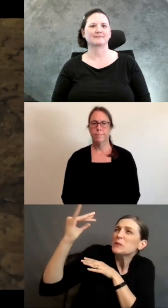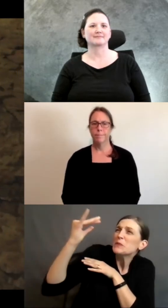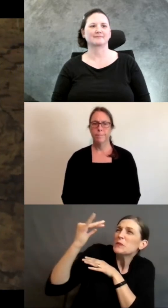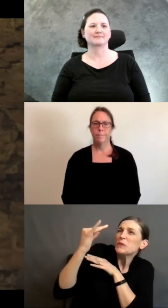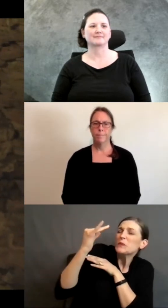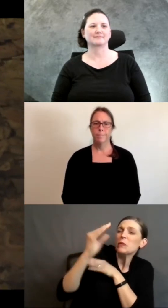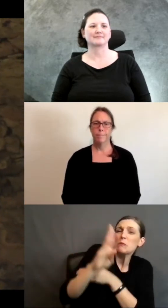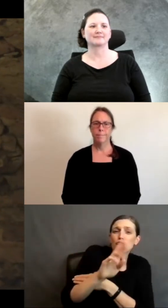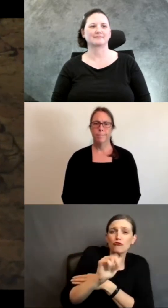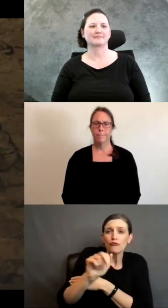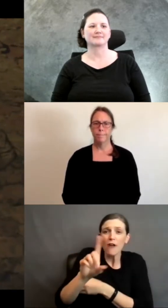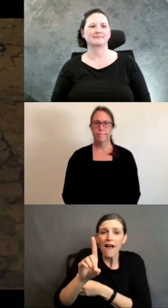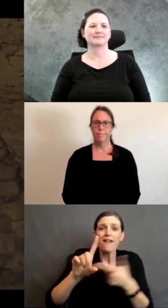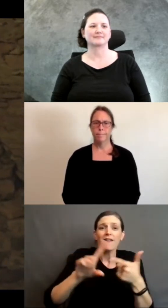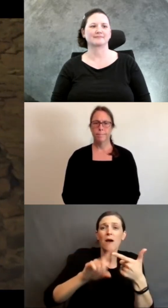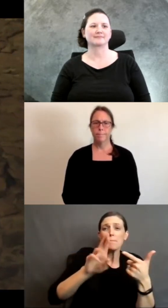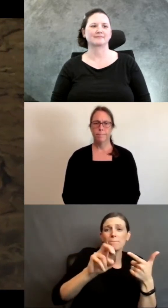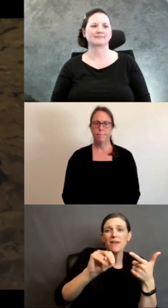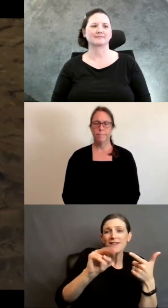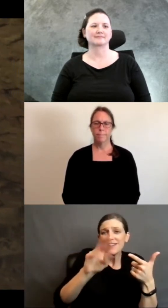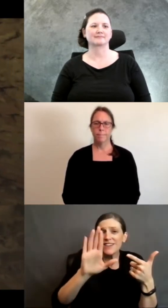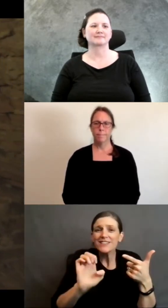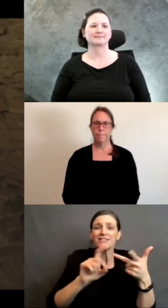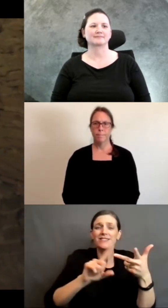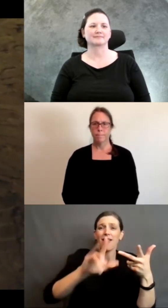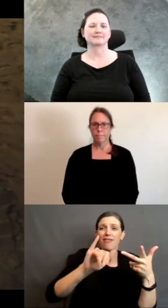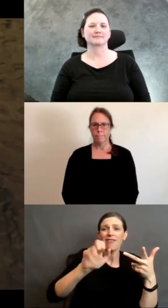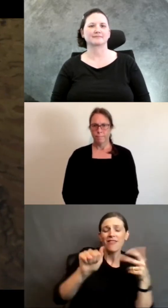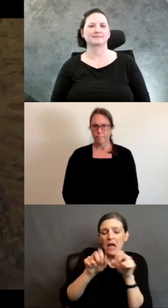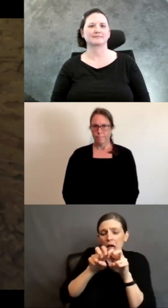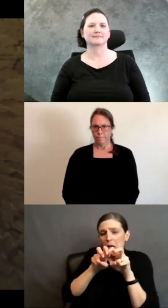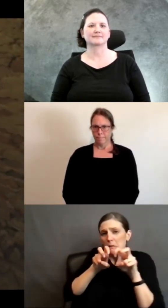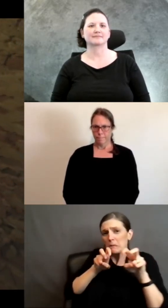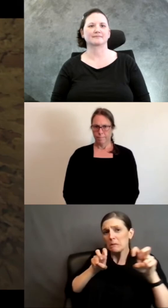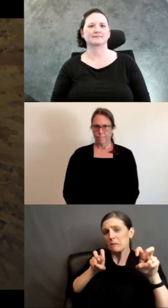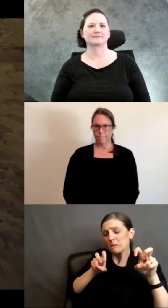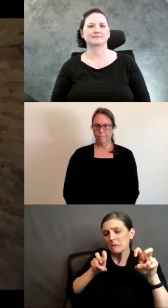Brad, Benice, and Leah sit against the wall on one side of the room.